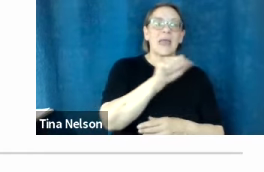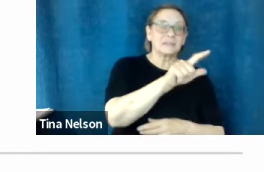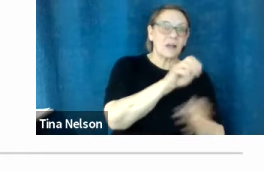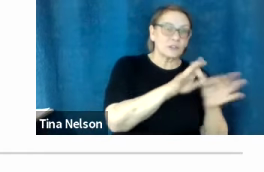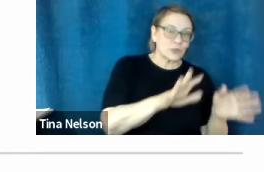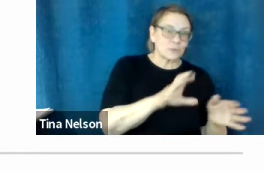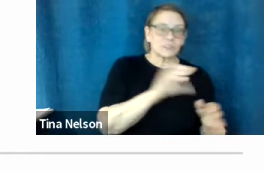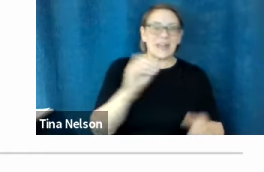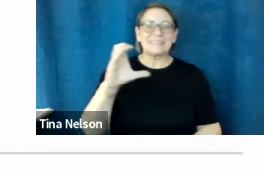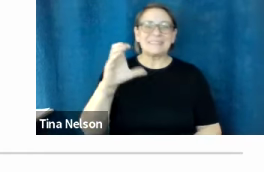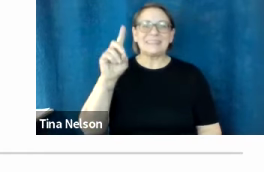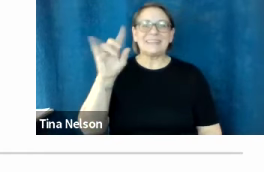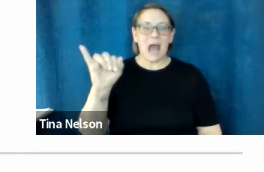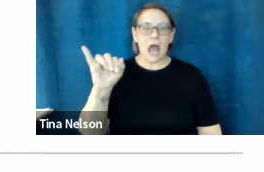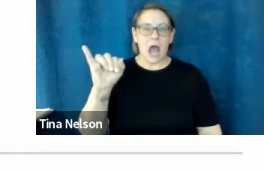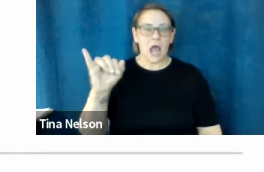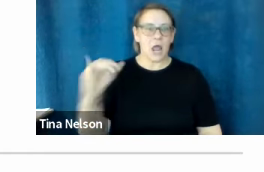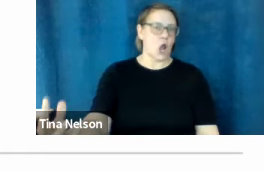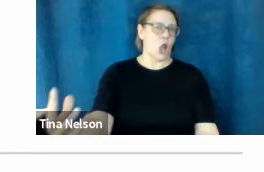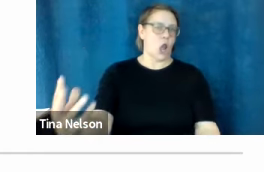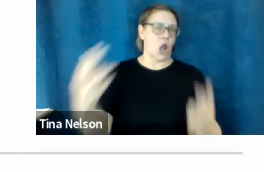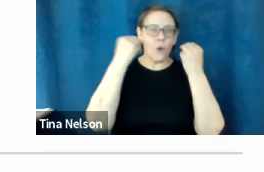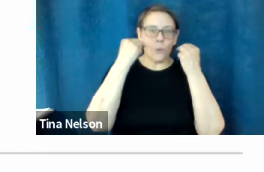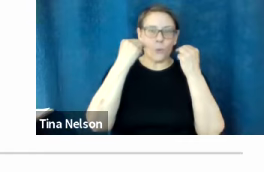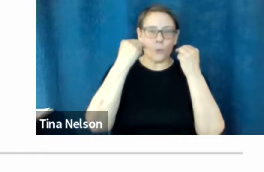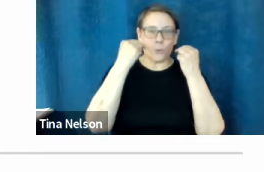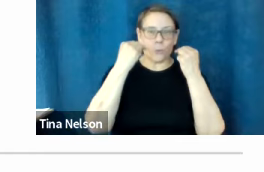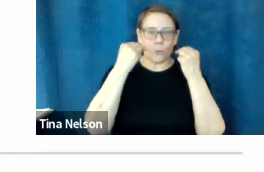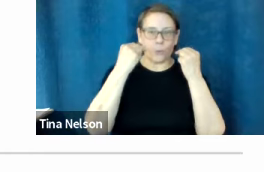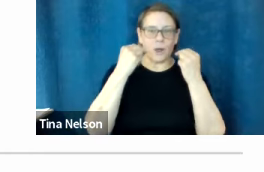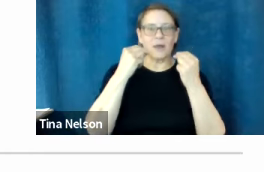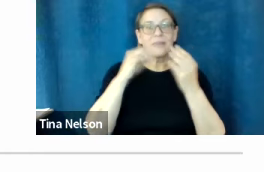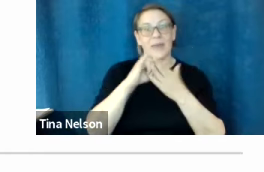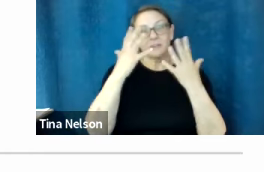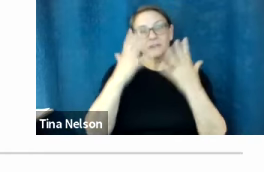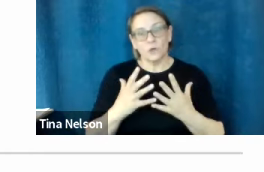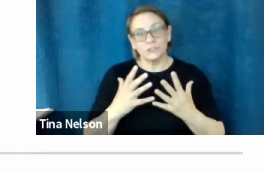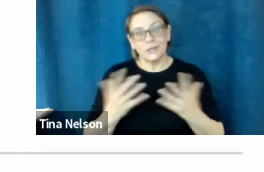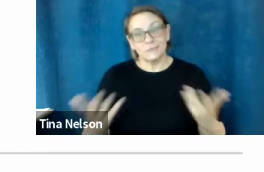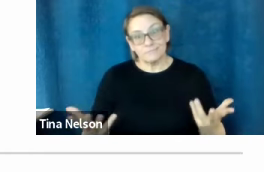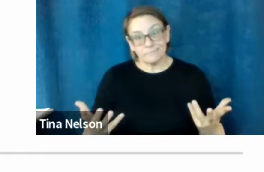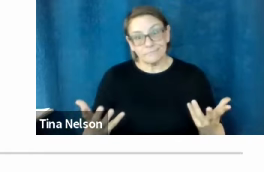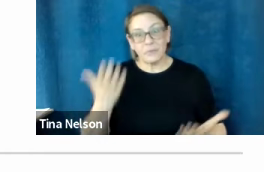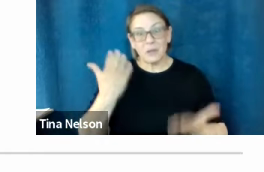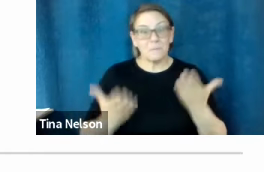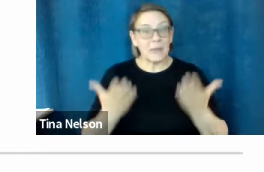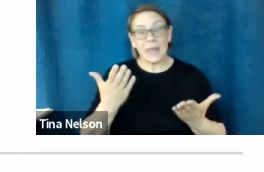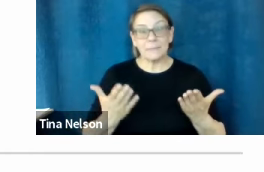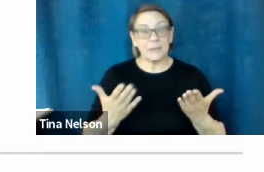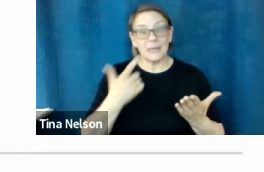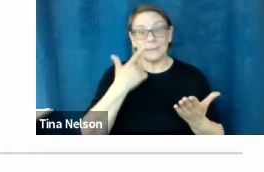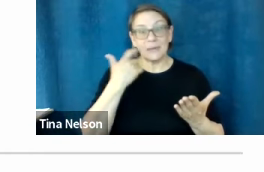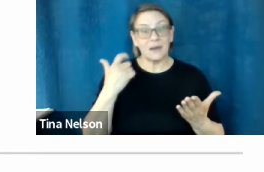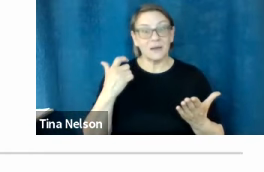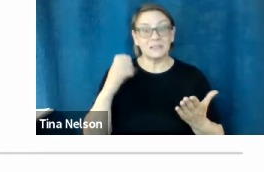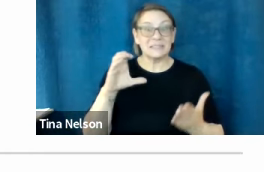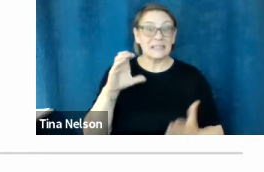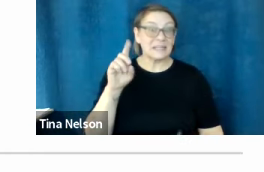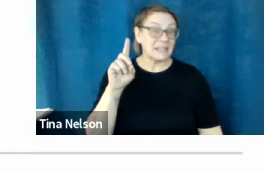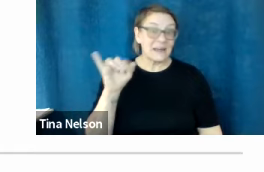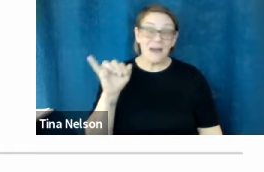deaf interpreters? A big resounding no. And that's quite unfortunate. Um, maybe a byproduct of CDIs